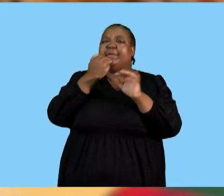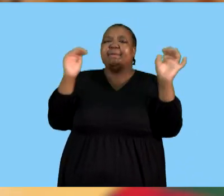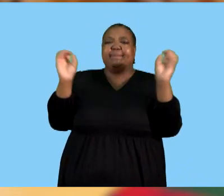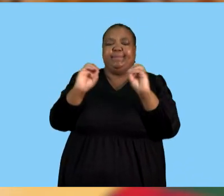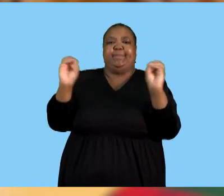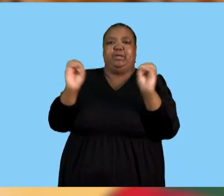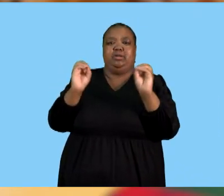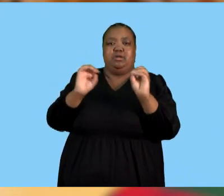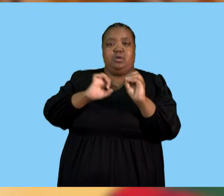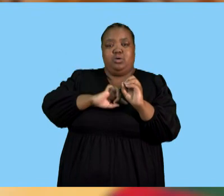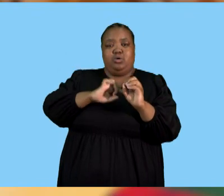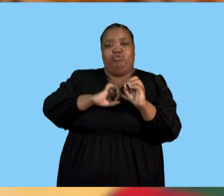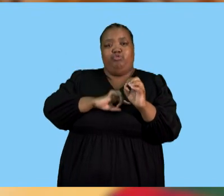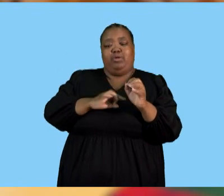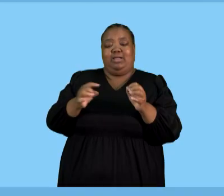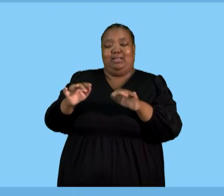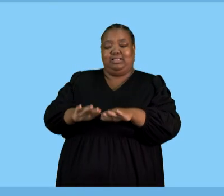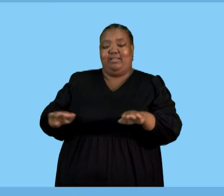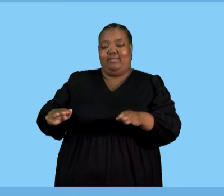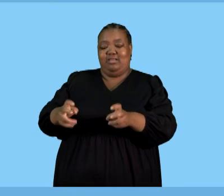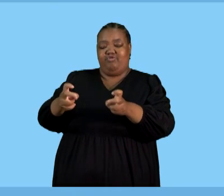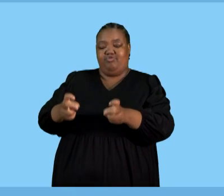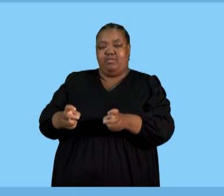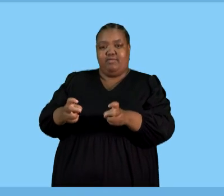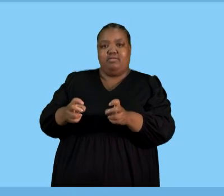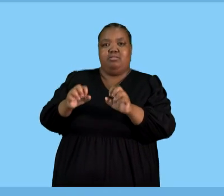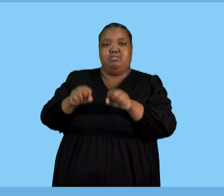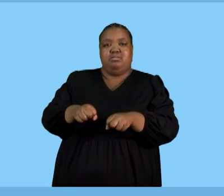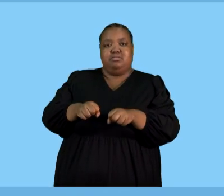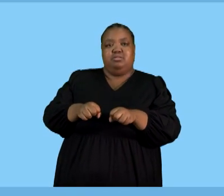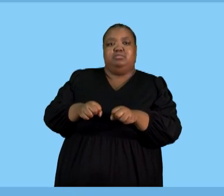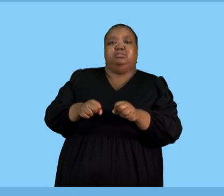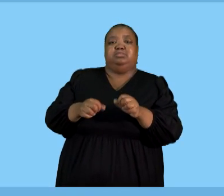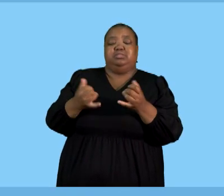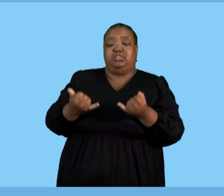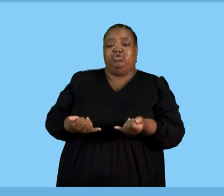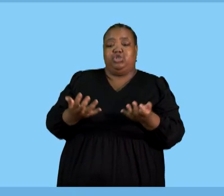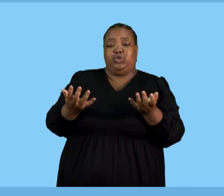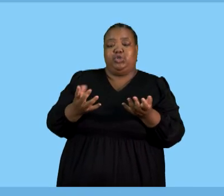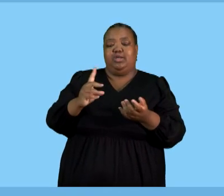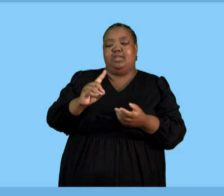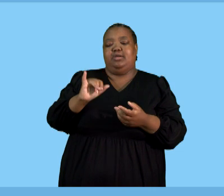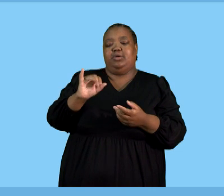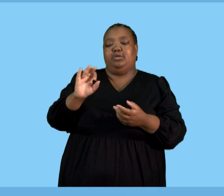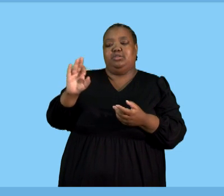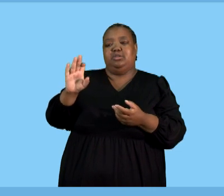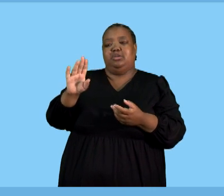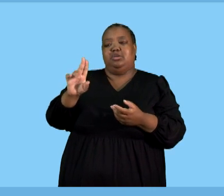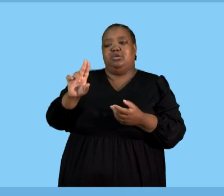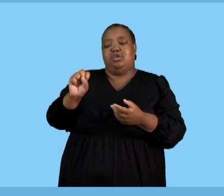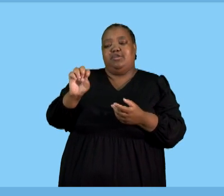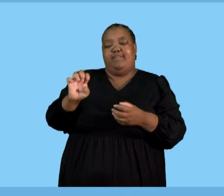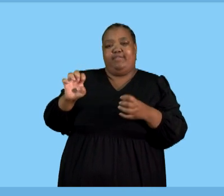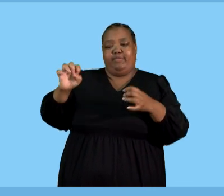image because the surface, it is rough, and if it's rough, they're giving us a diffused image